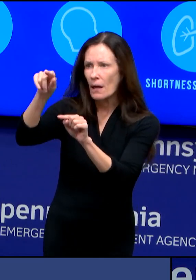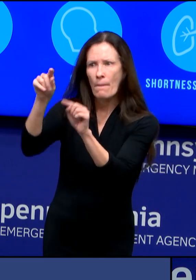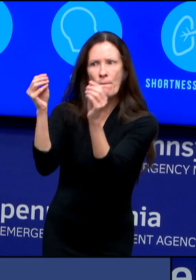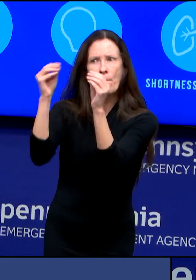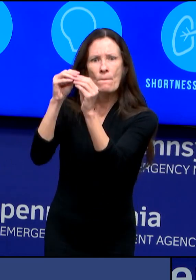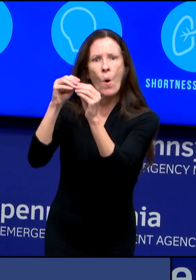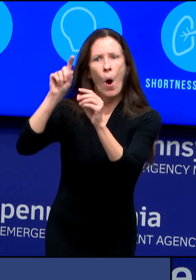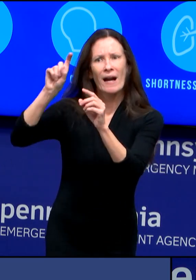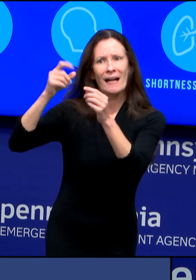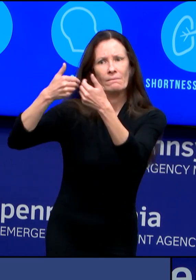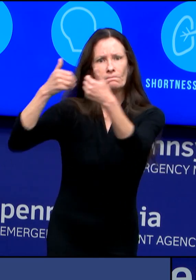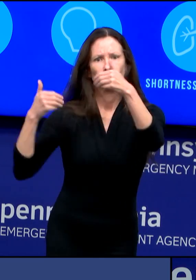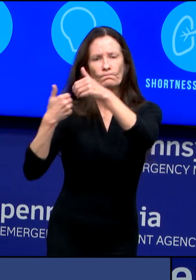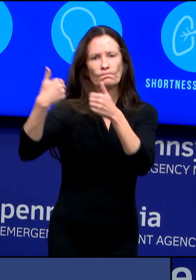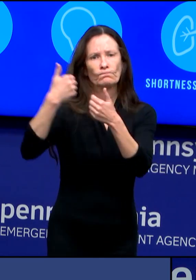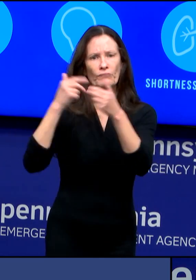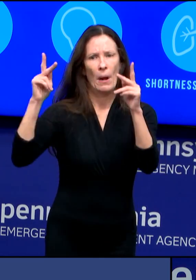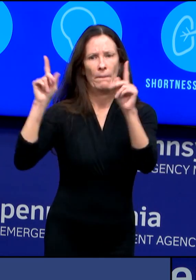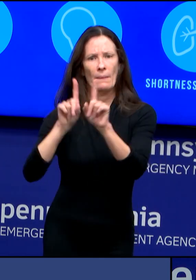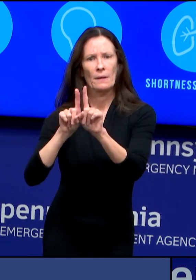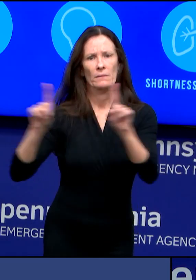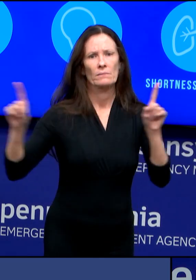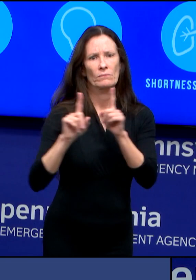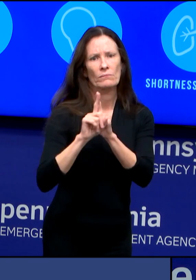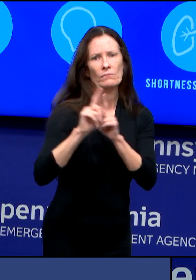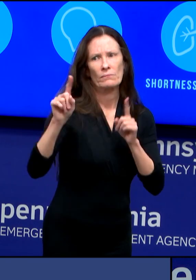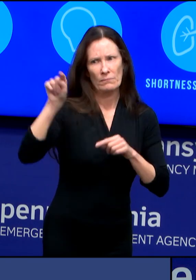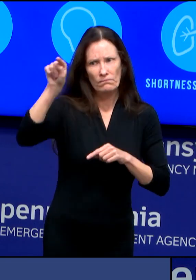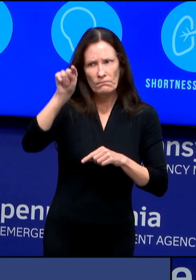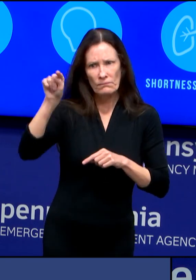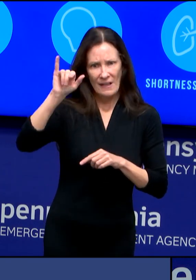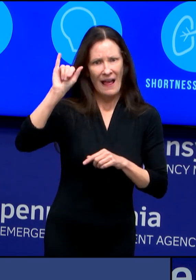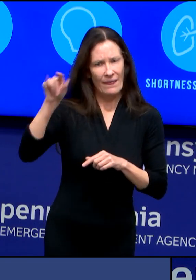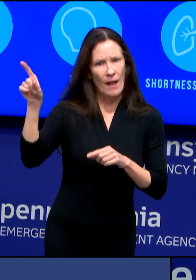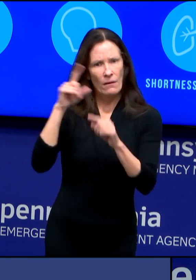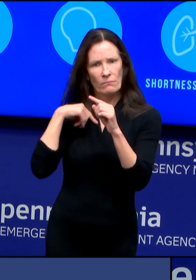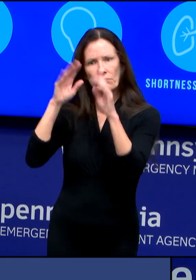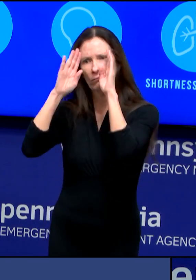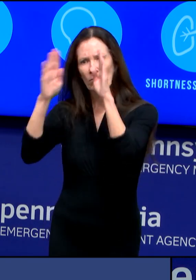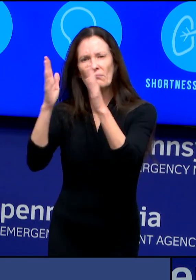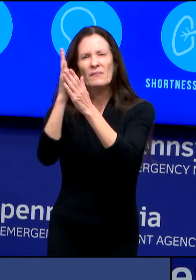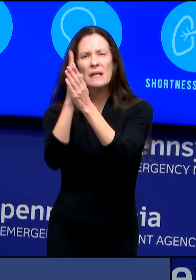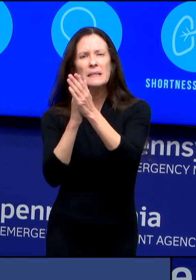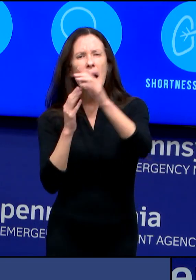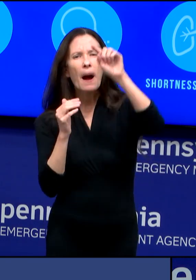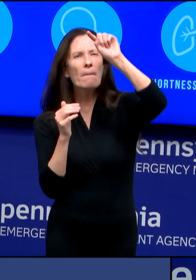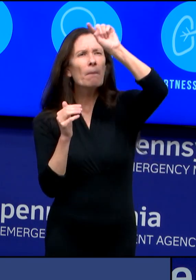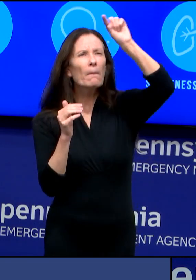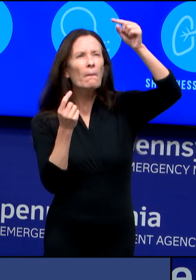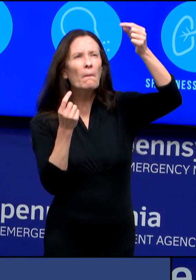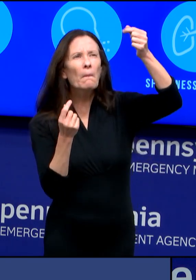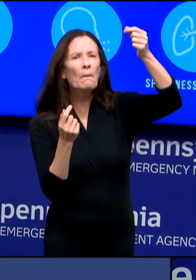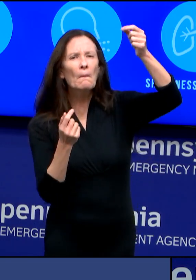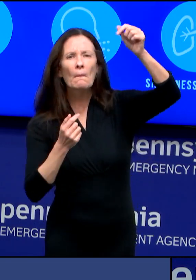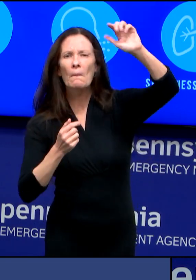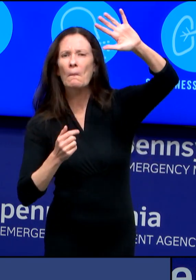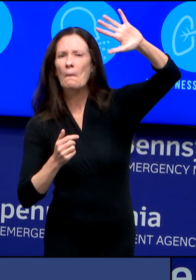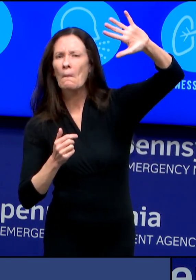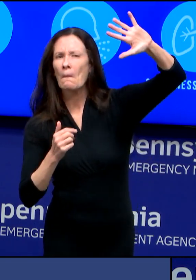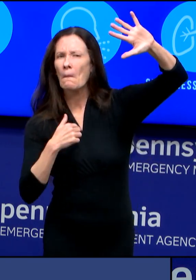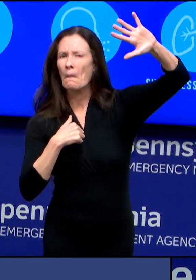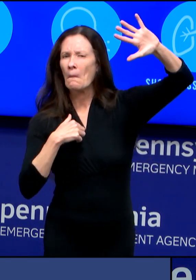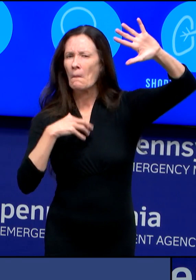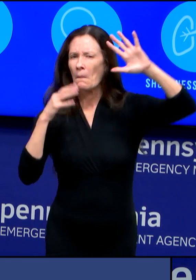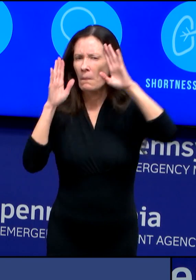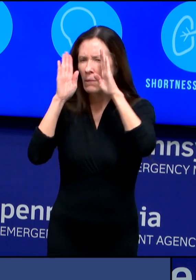In other counties, they might have either no cases or very few cases, and they really are not showing us evidence of community